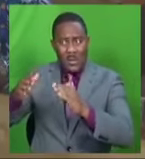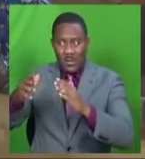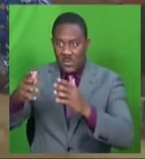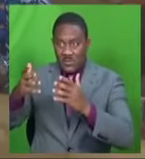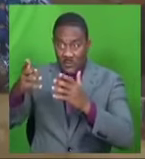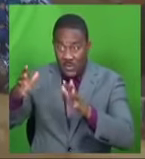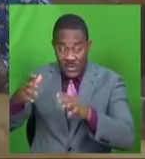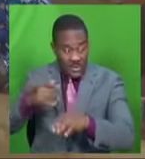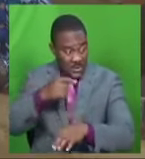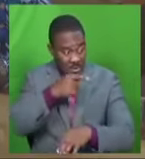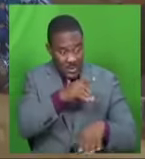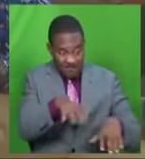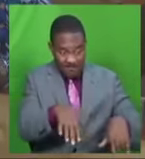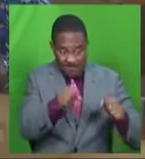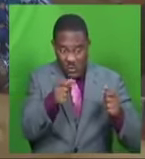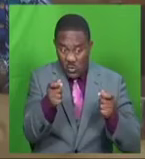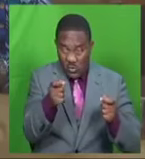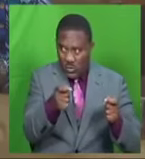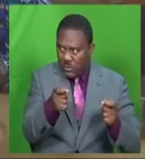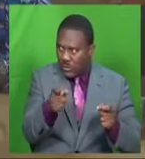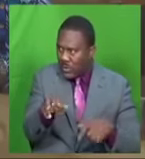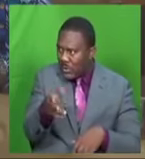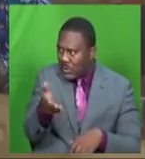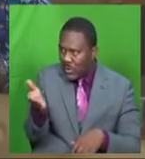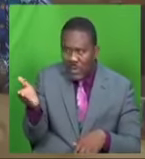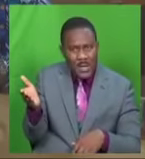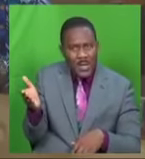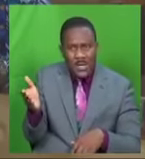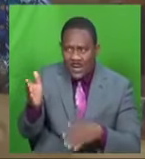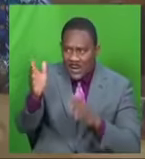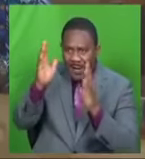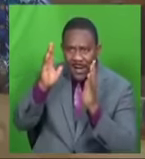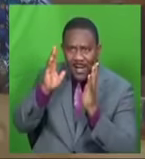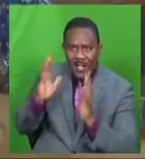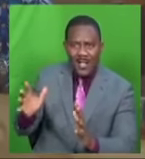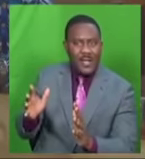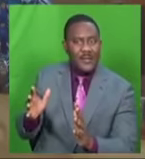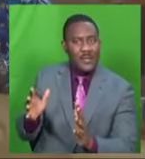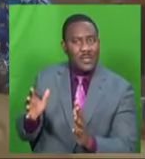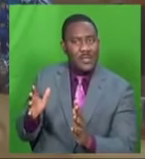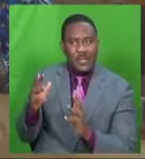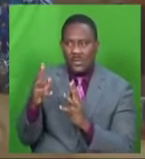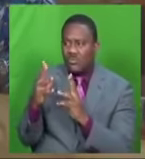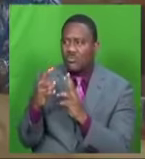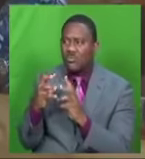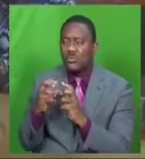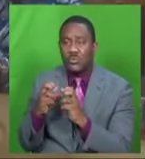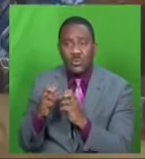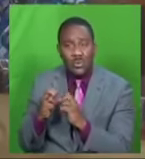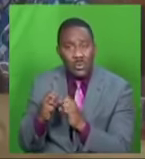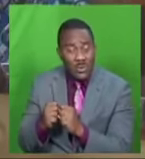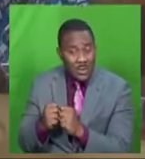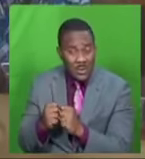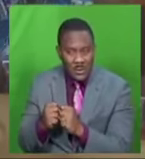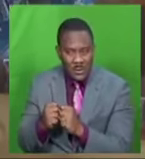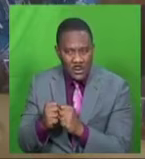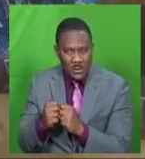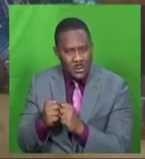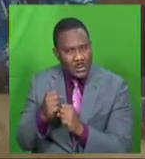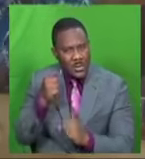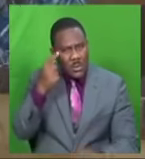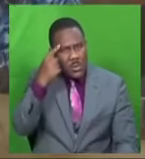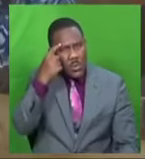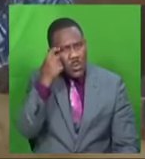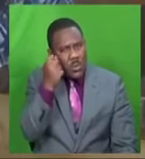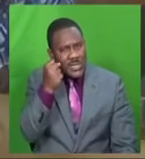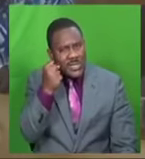left to rot. So wicked. This is wickedness. Wickedness. This is wickedness.